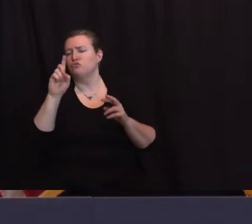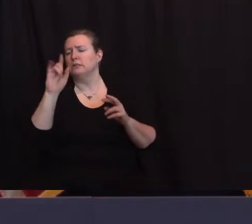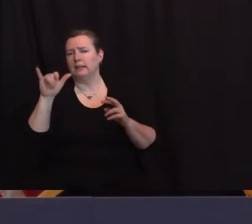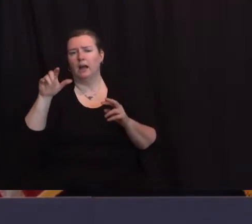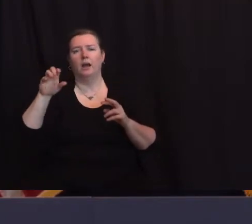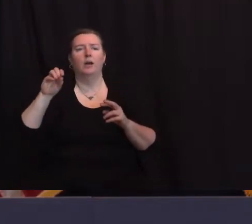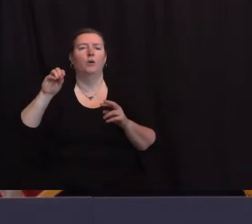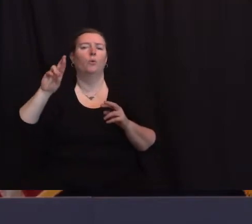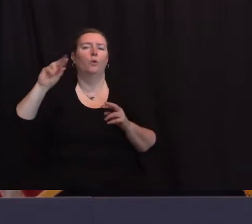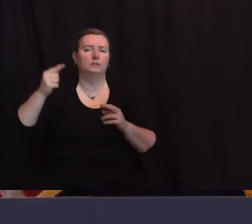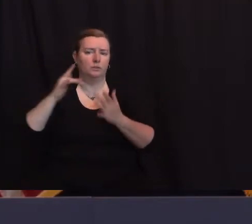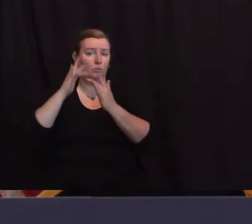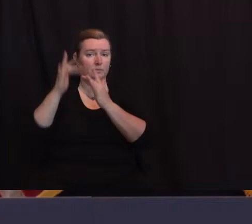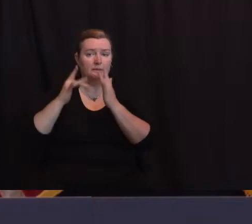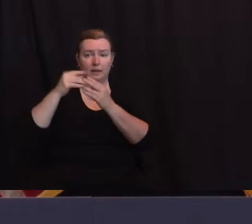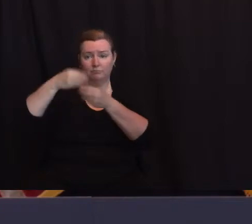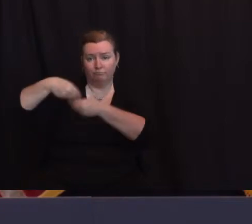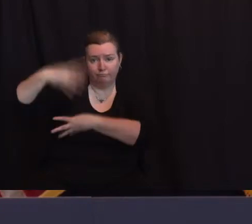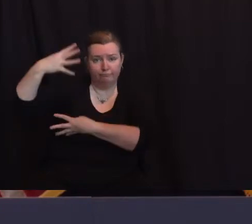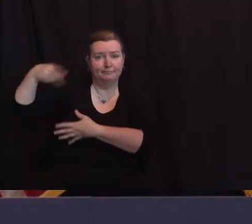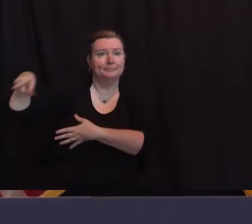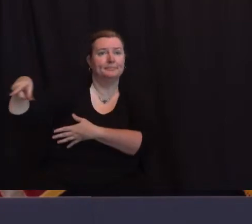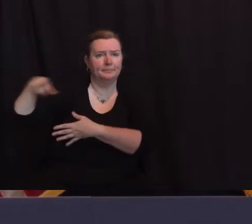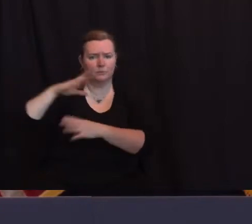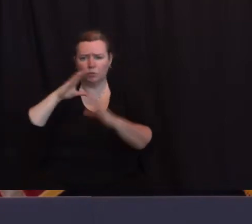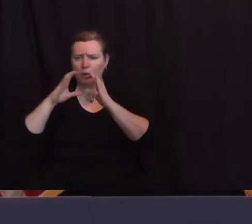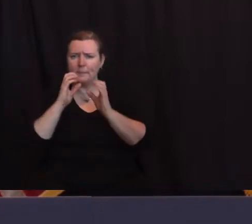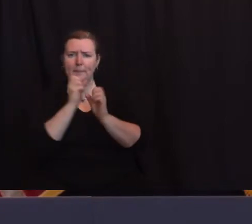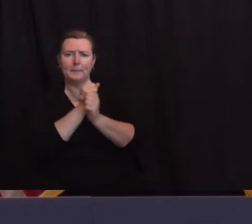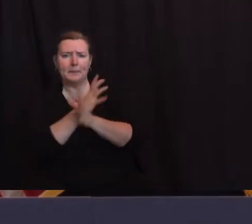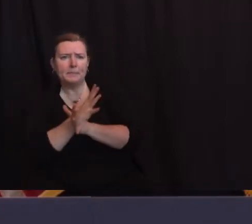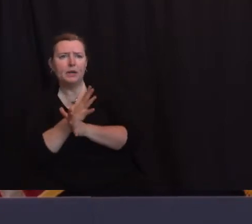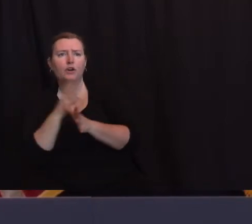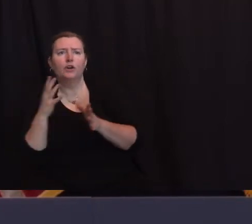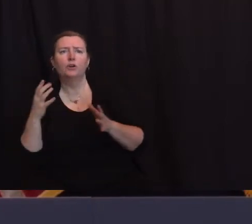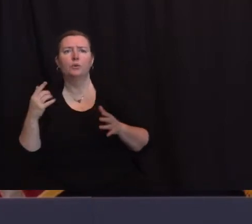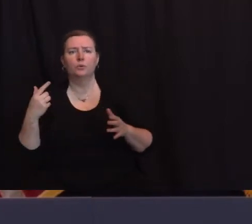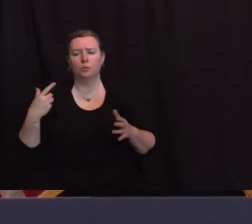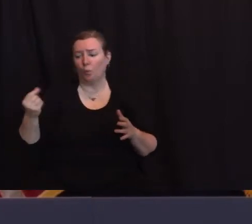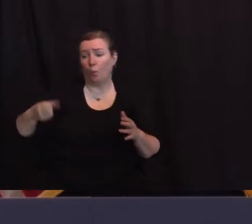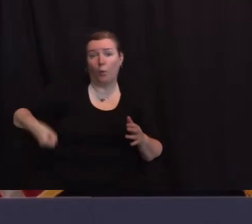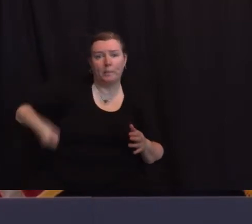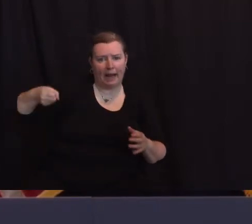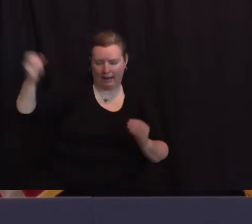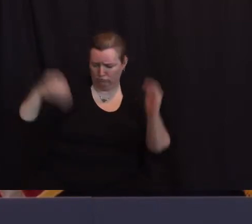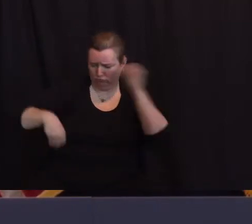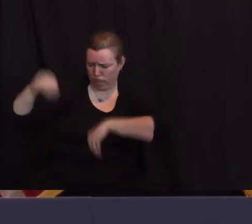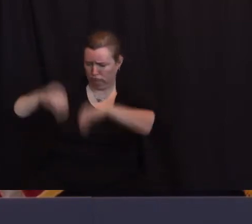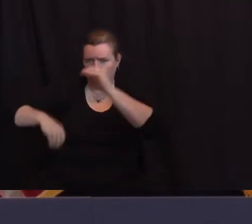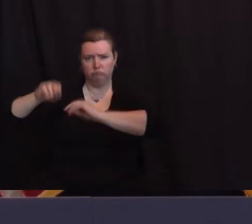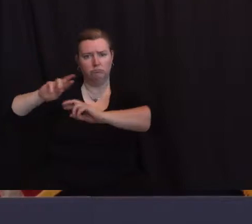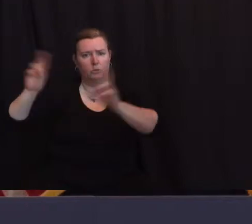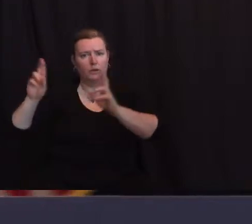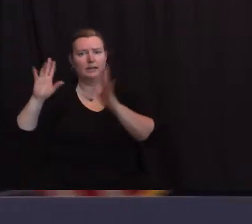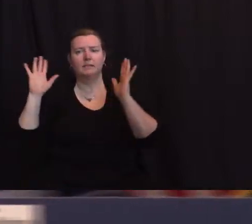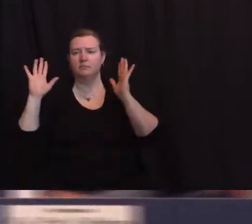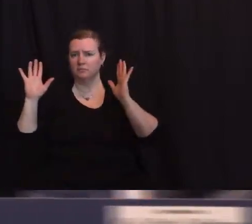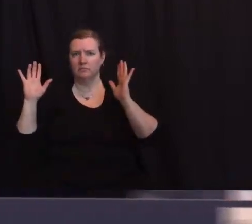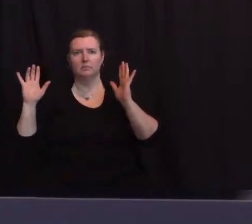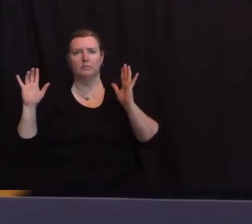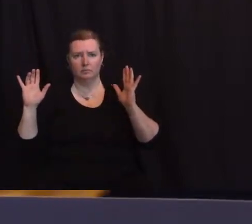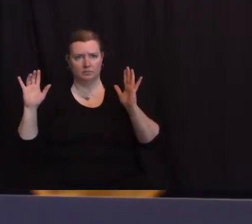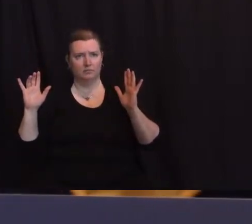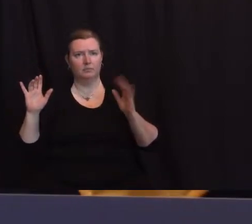your communications plans and your go bags, as we call them, and just a plan in place. So that's all I got, Gov. Thank